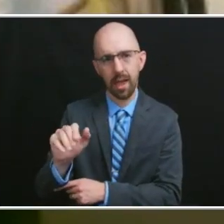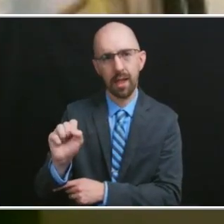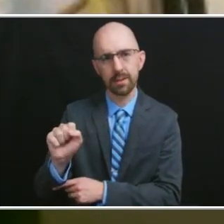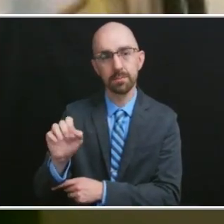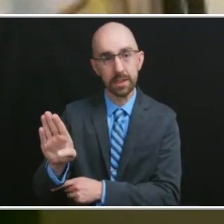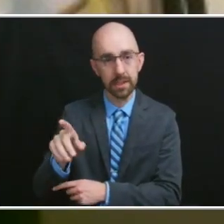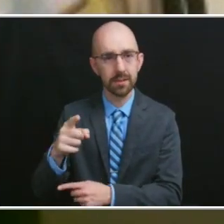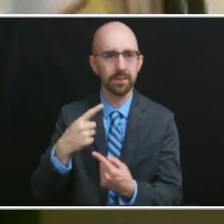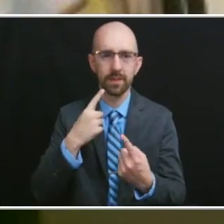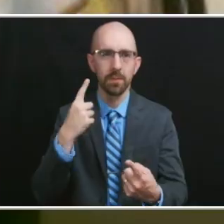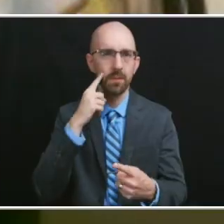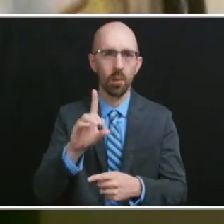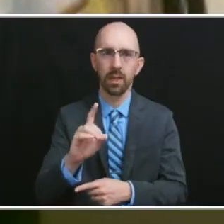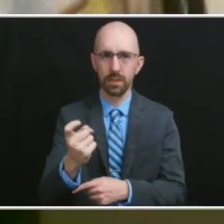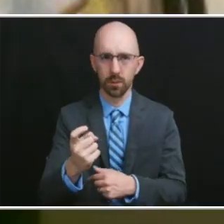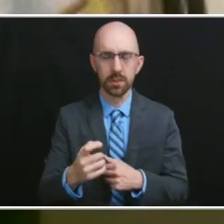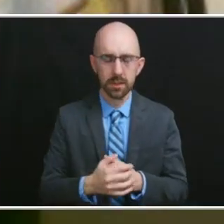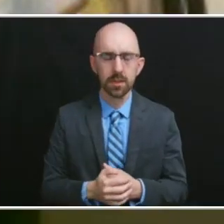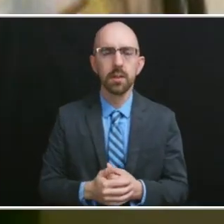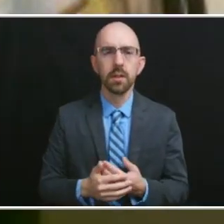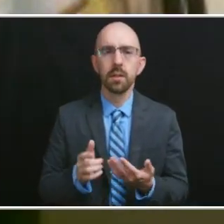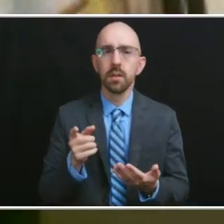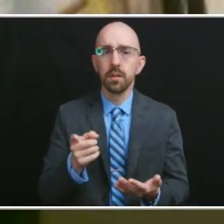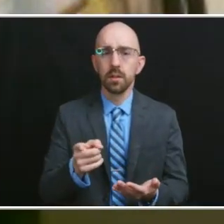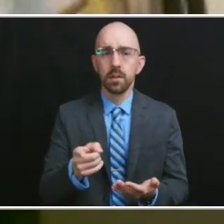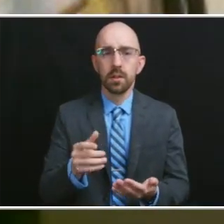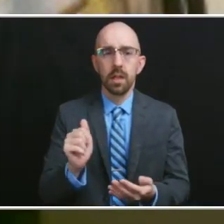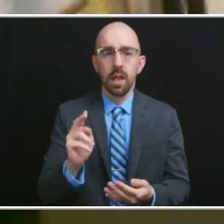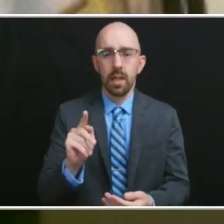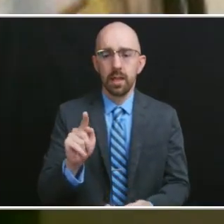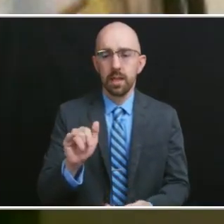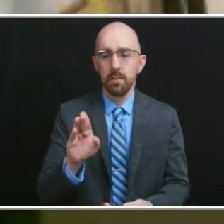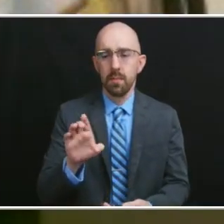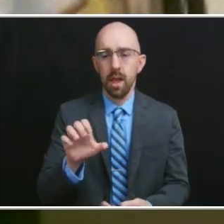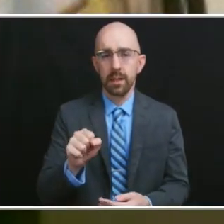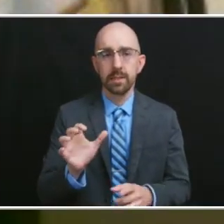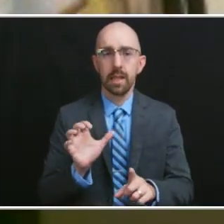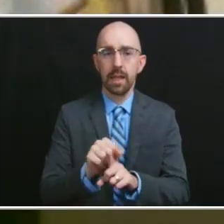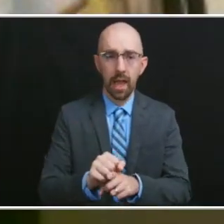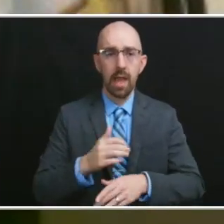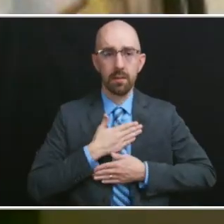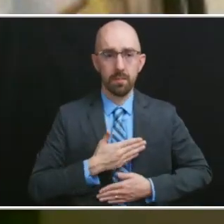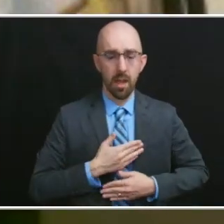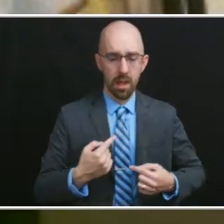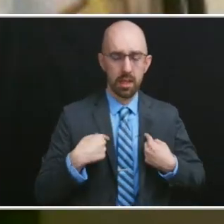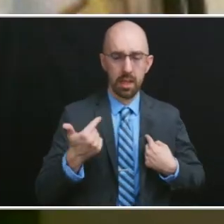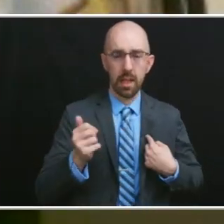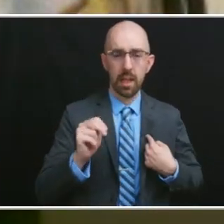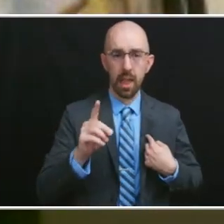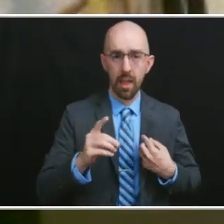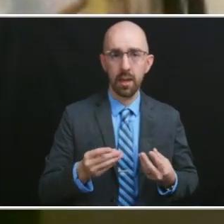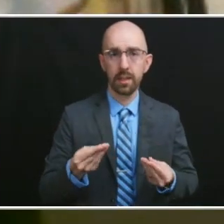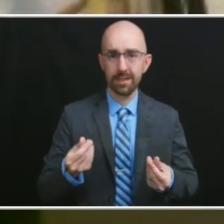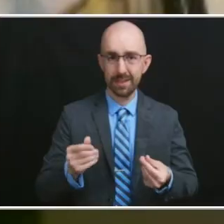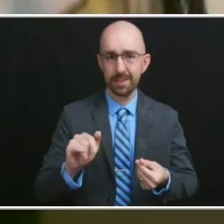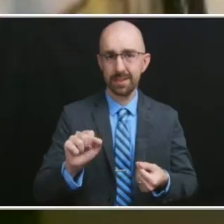diagnosis. Those are the antibodies that attack the patient's own glands and other tissues. We have 2 experimental drugs here.